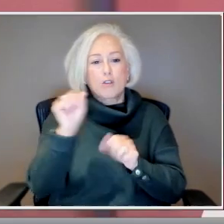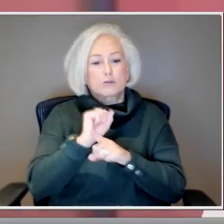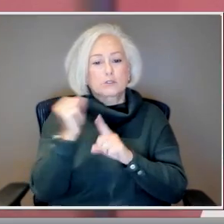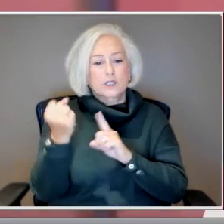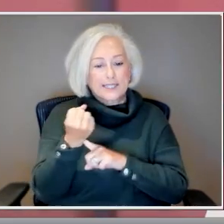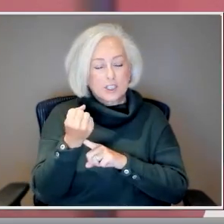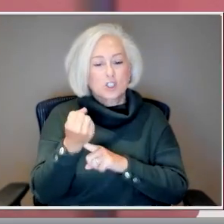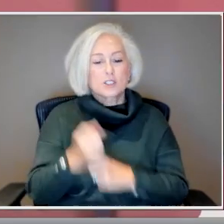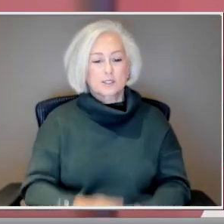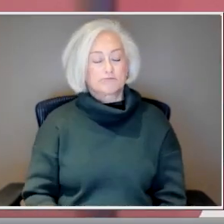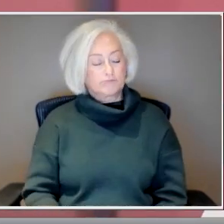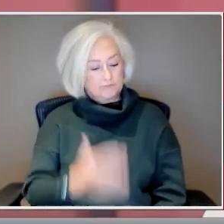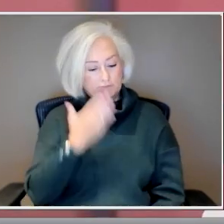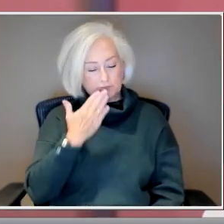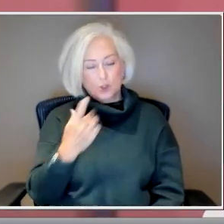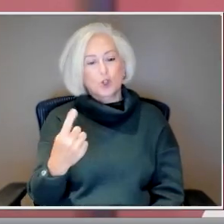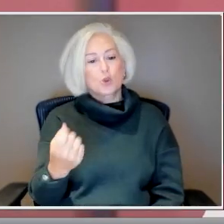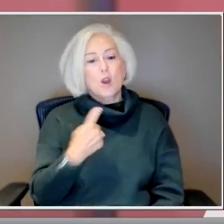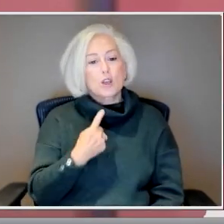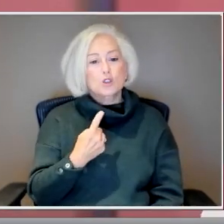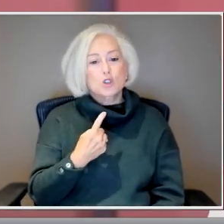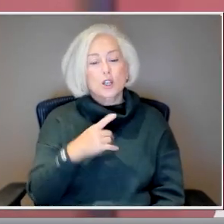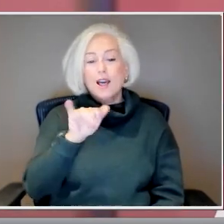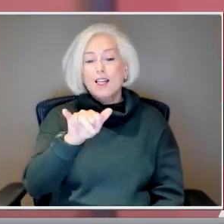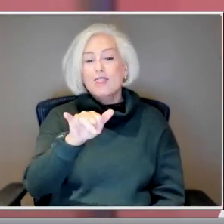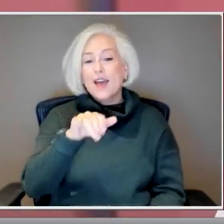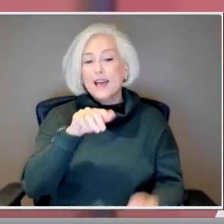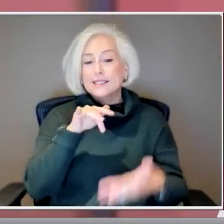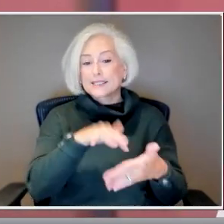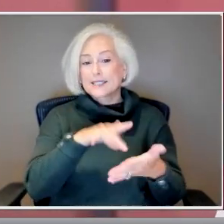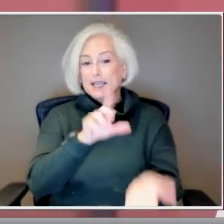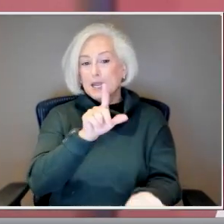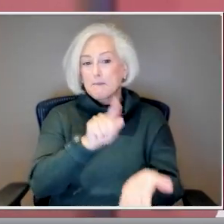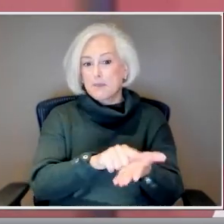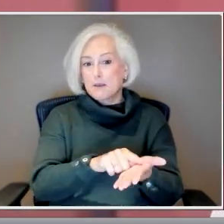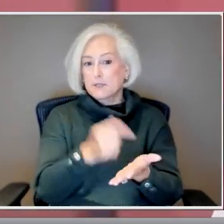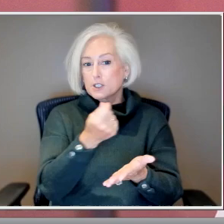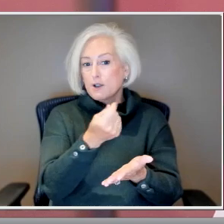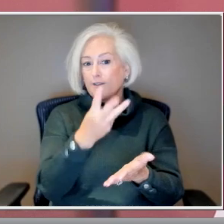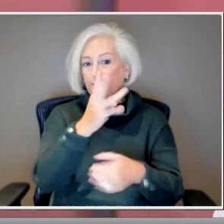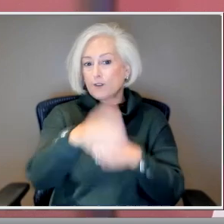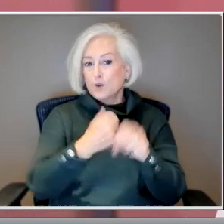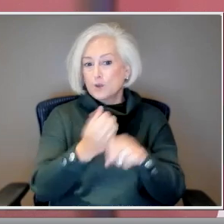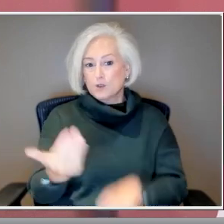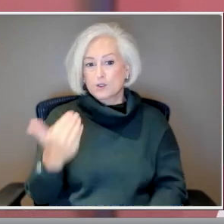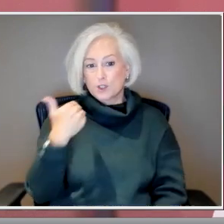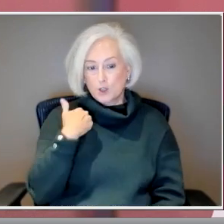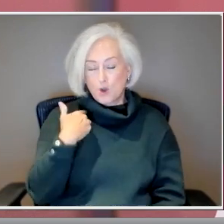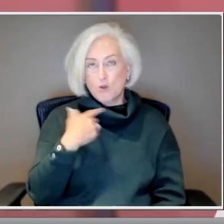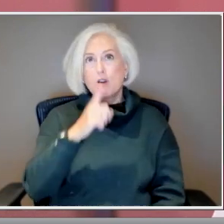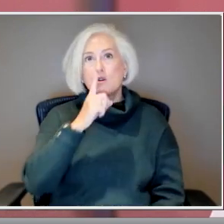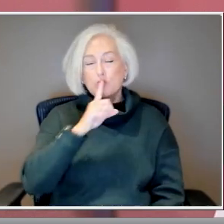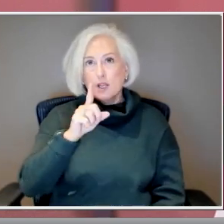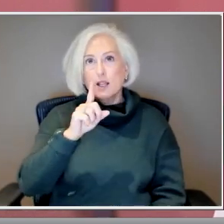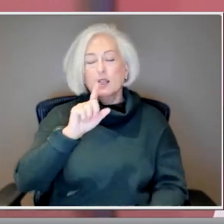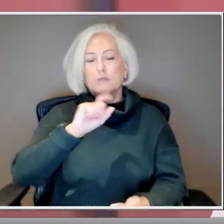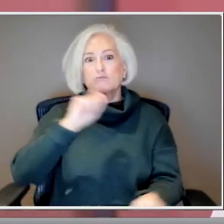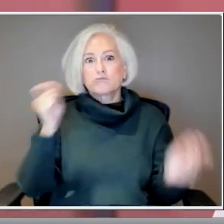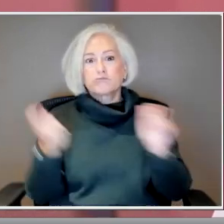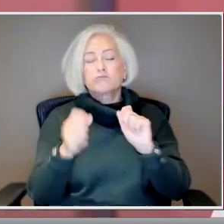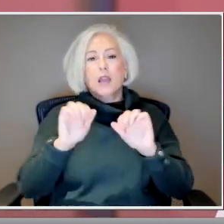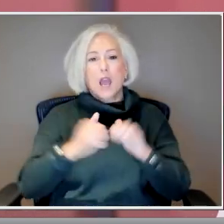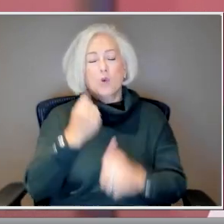this study was actually published a couple years ago and really changed the way that we thought about alcohol and its effects on rhythm